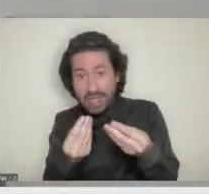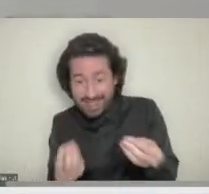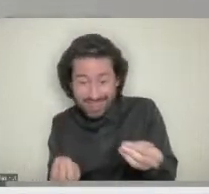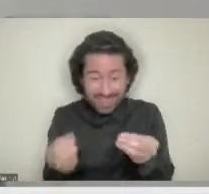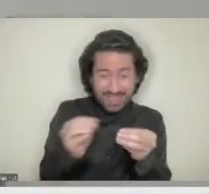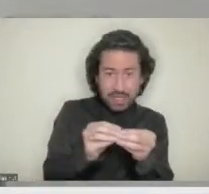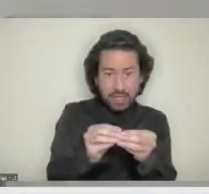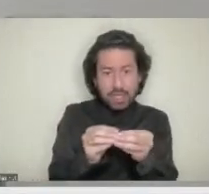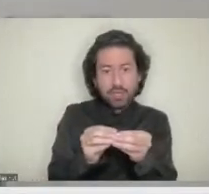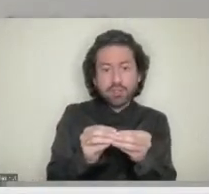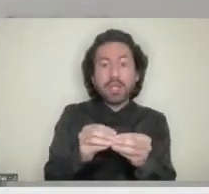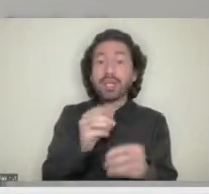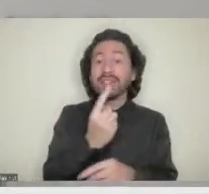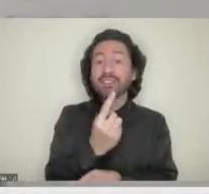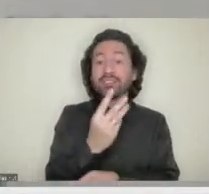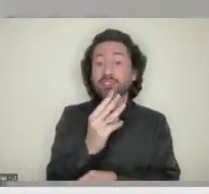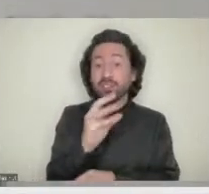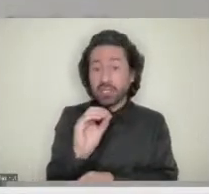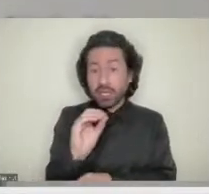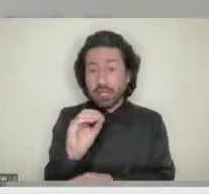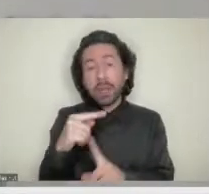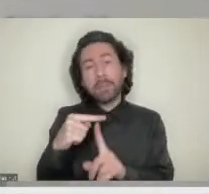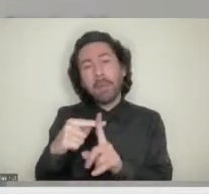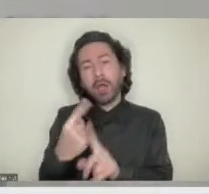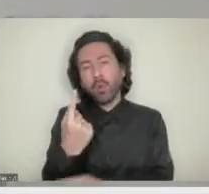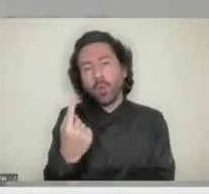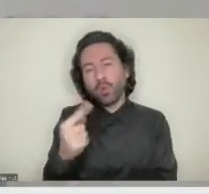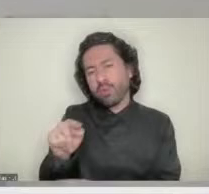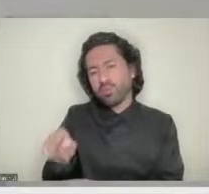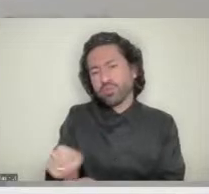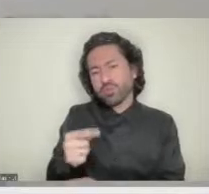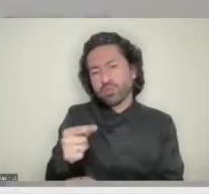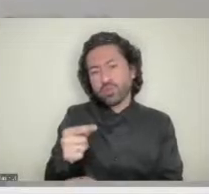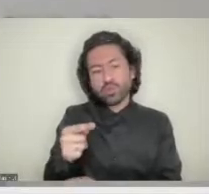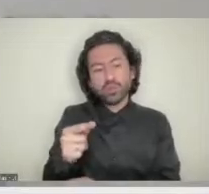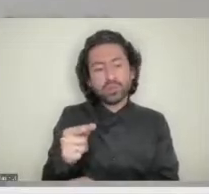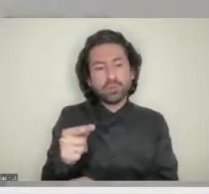formalities and pay an interest rate and also